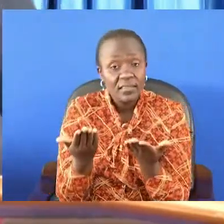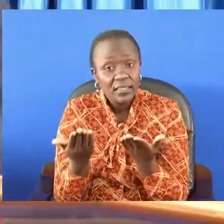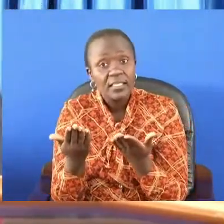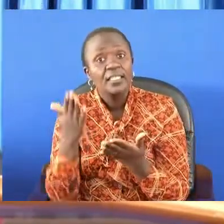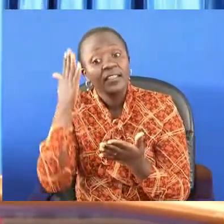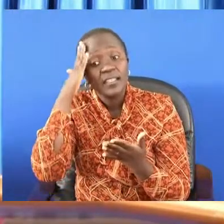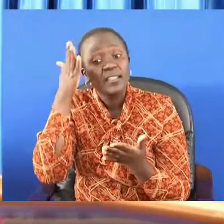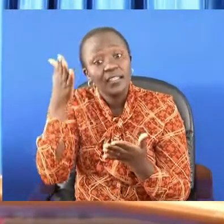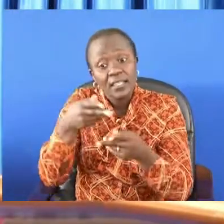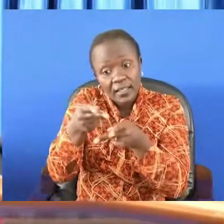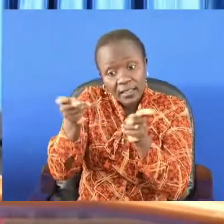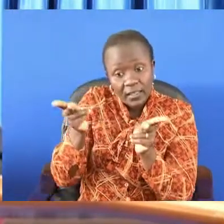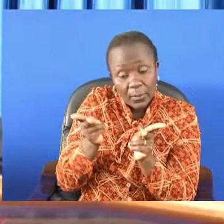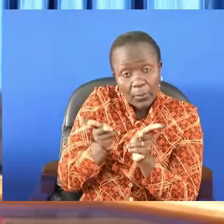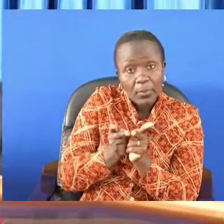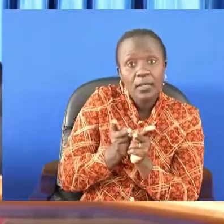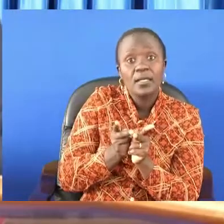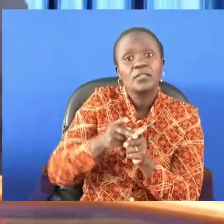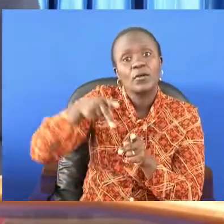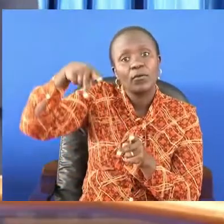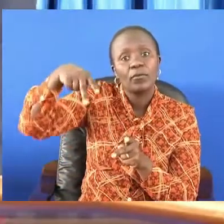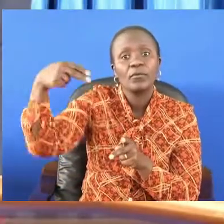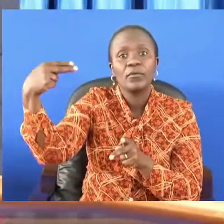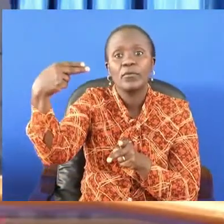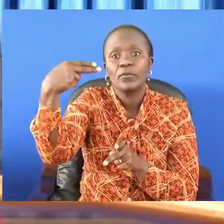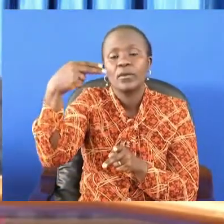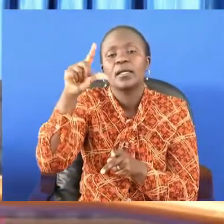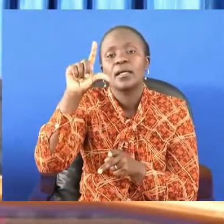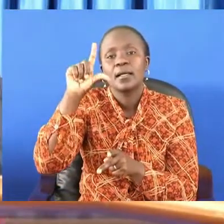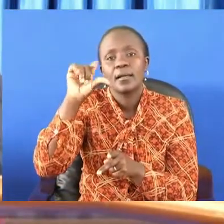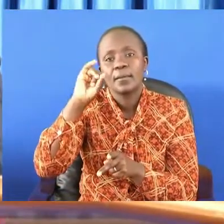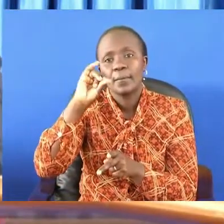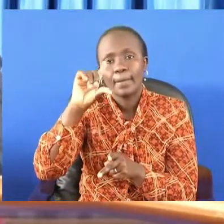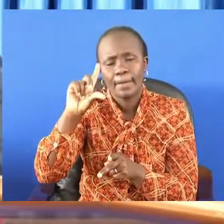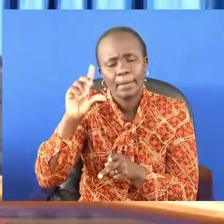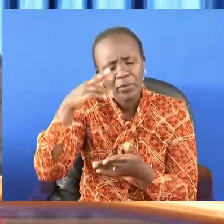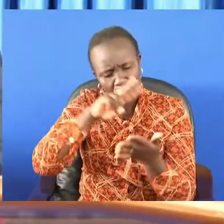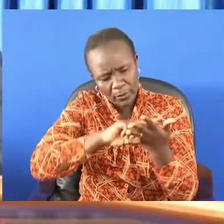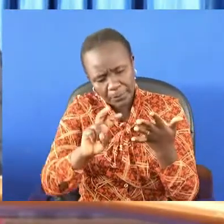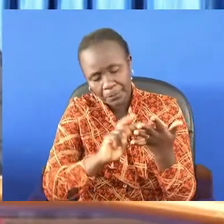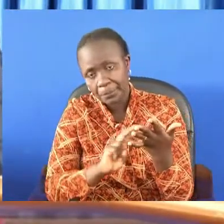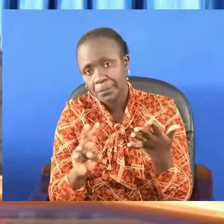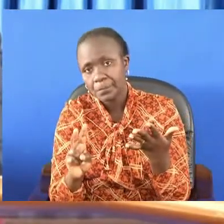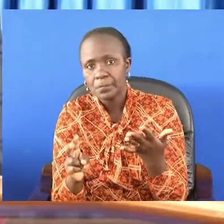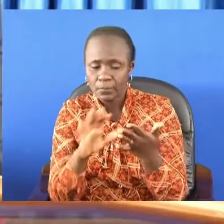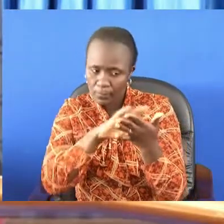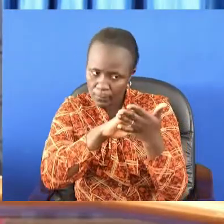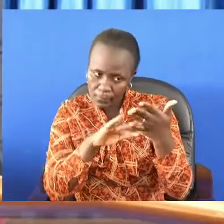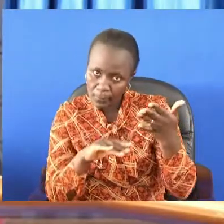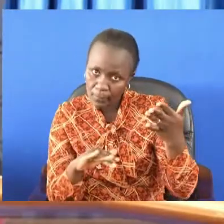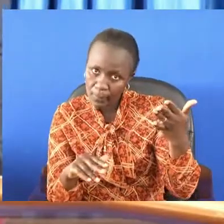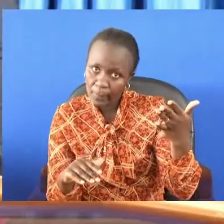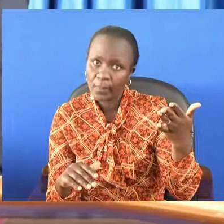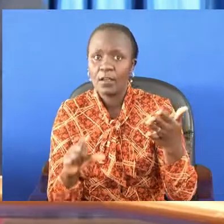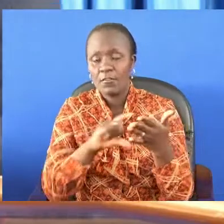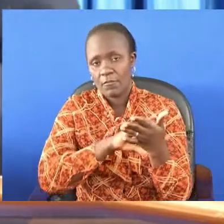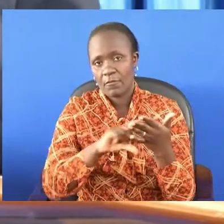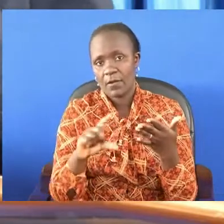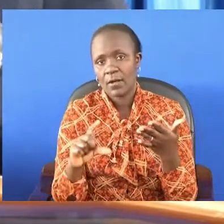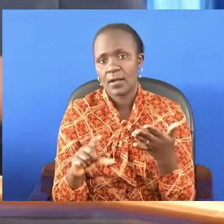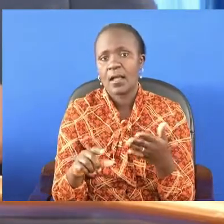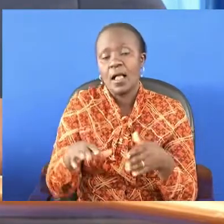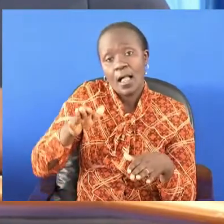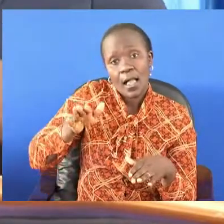they reached the area of Philippi. And there in Philippi, and these things you can read in the preceding verses,